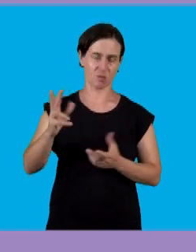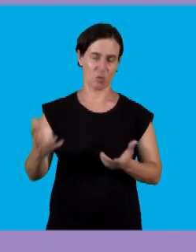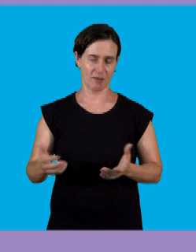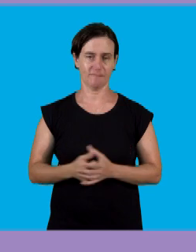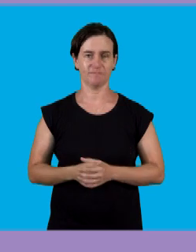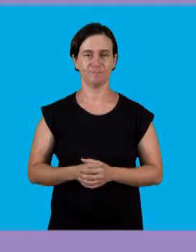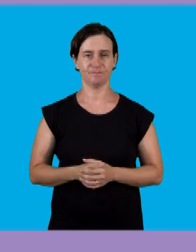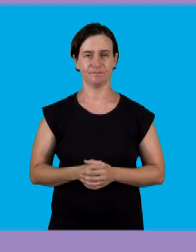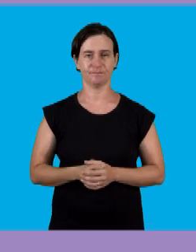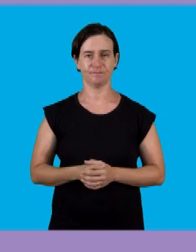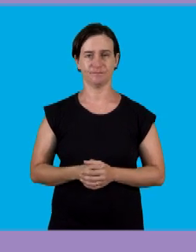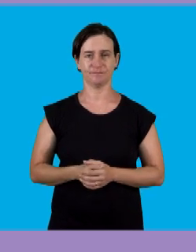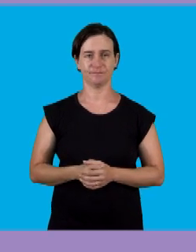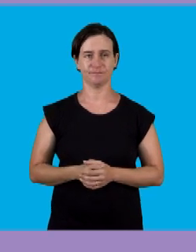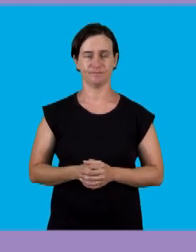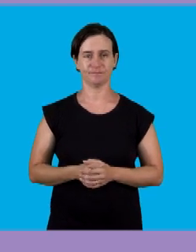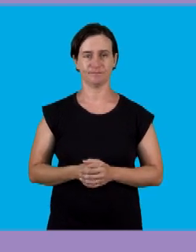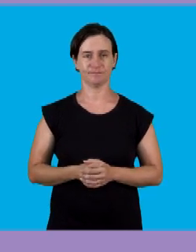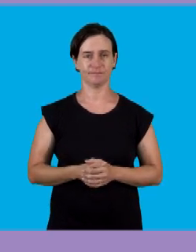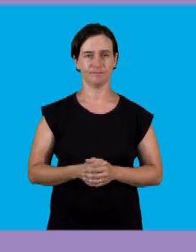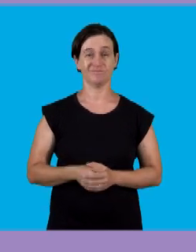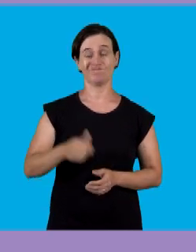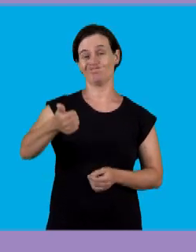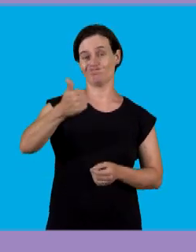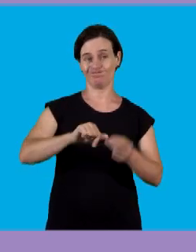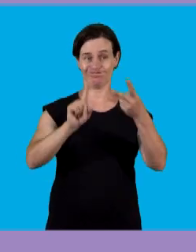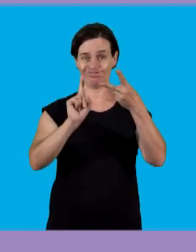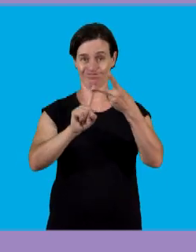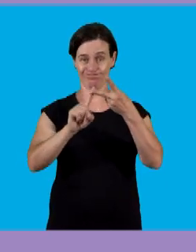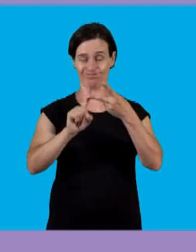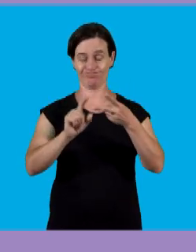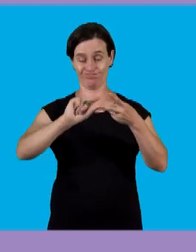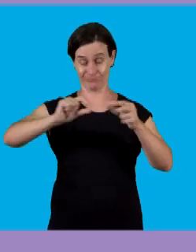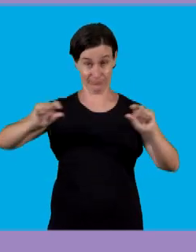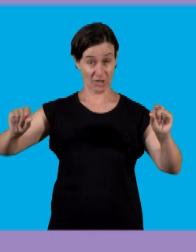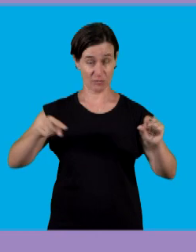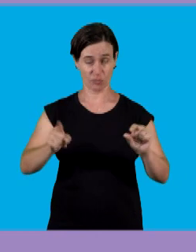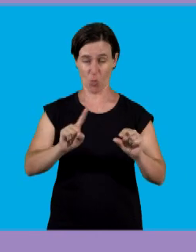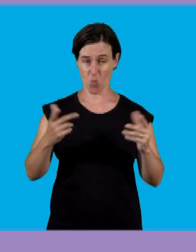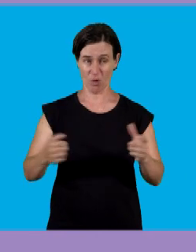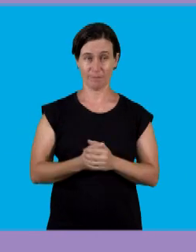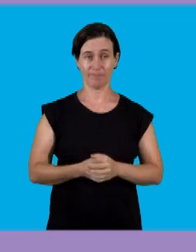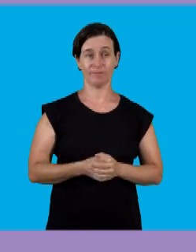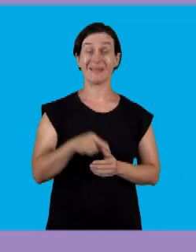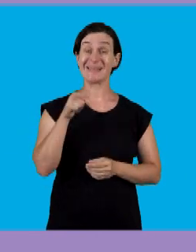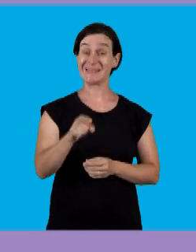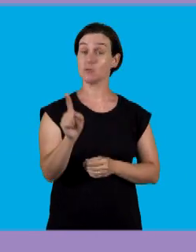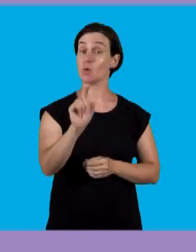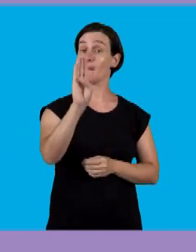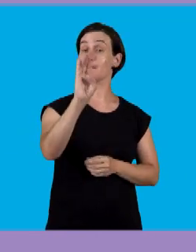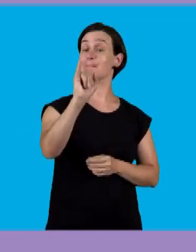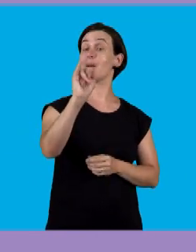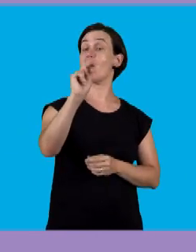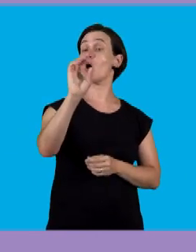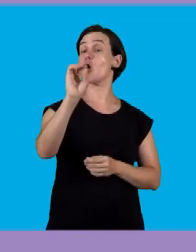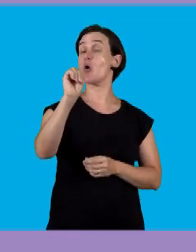15xy squared. Let's look at the next expression. Now, the next expression is a binomial,